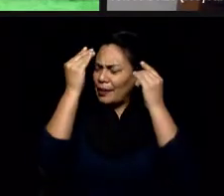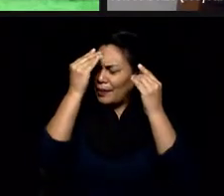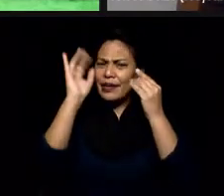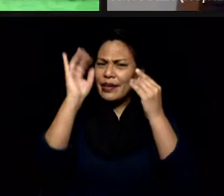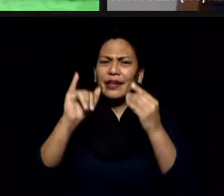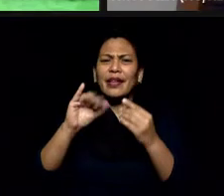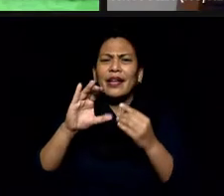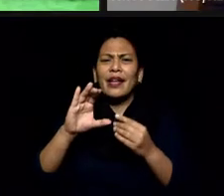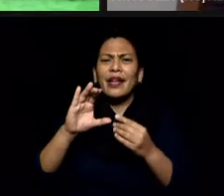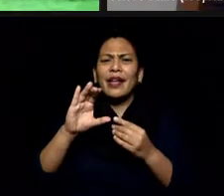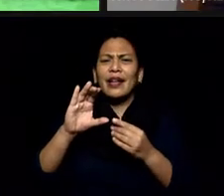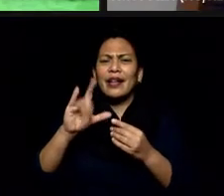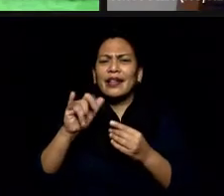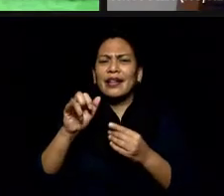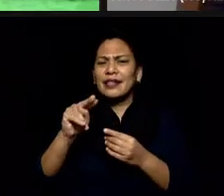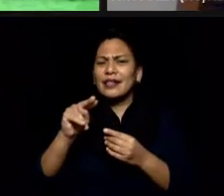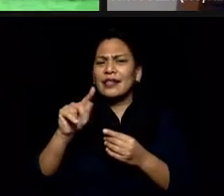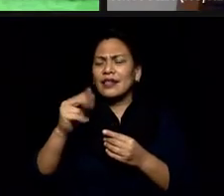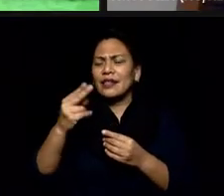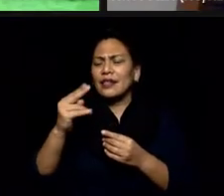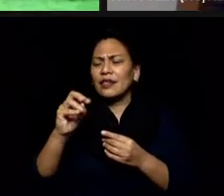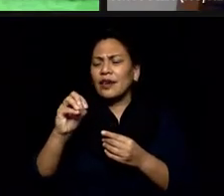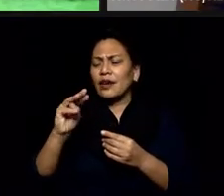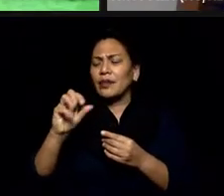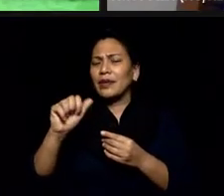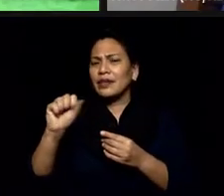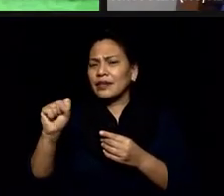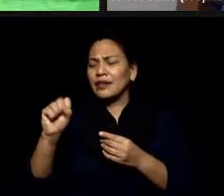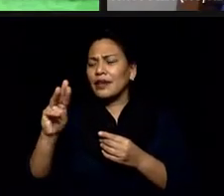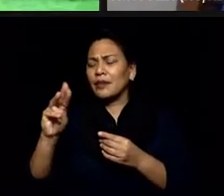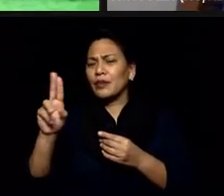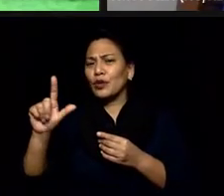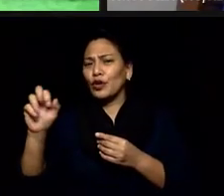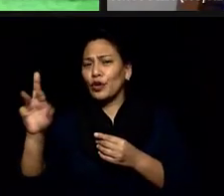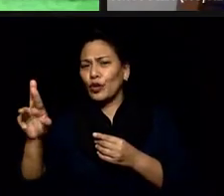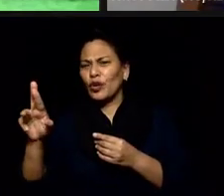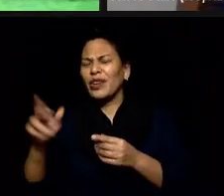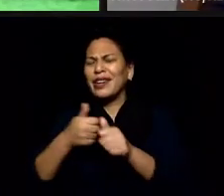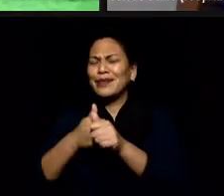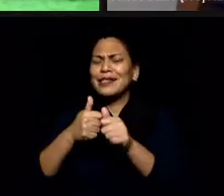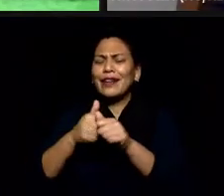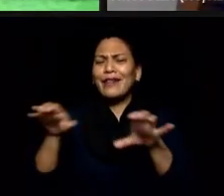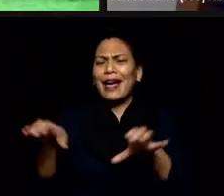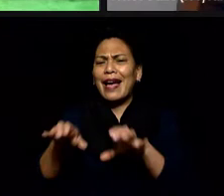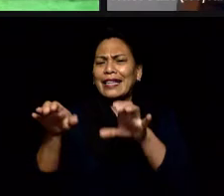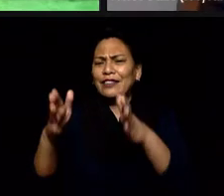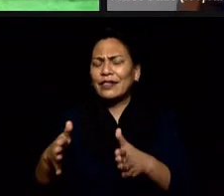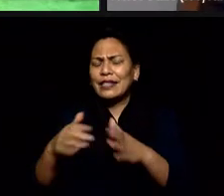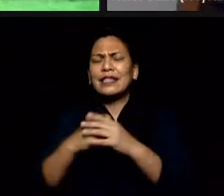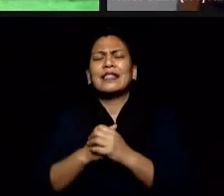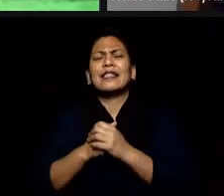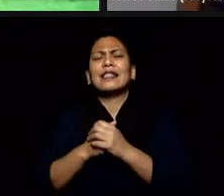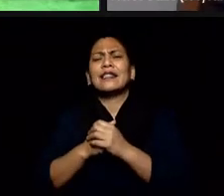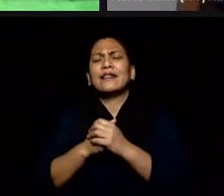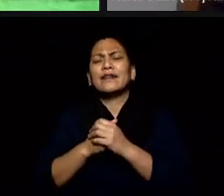Clayton Thomas-Müller, who we met in Banff. So he's an activist